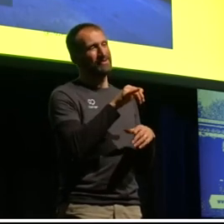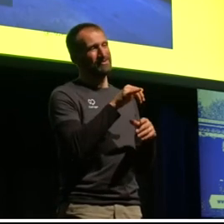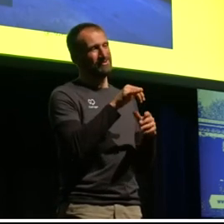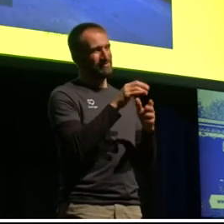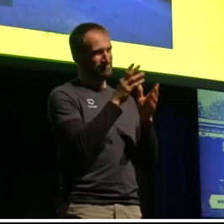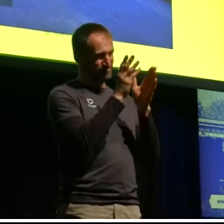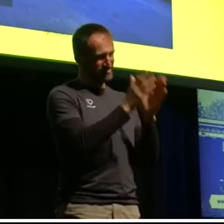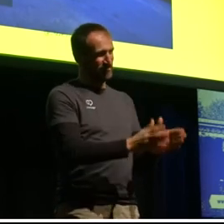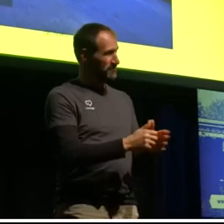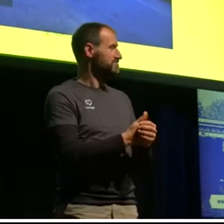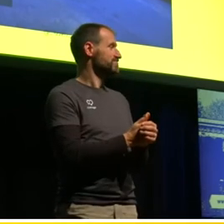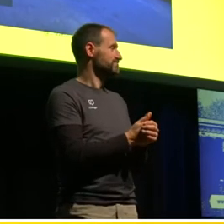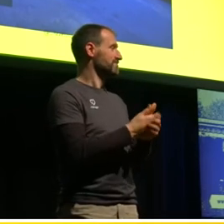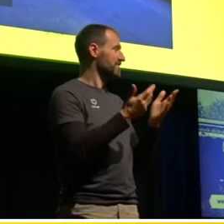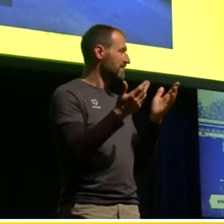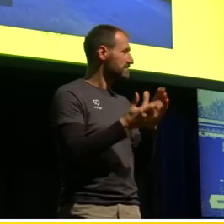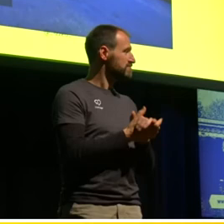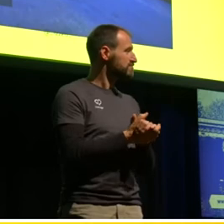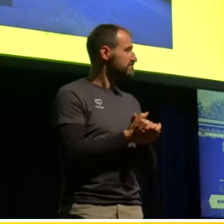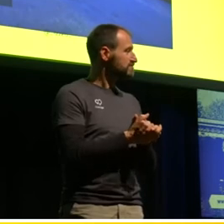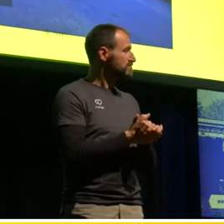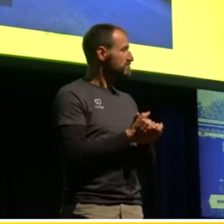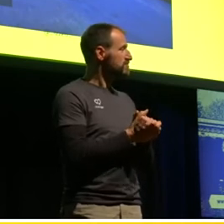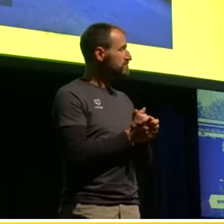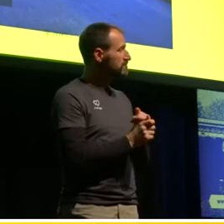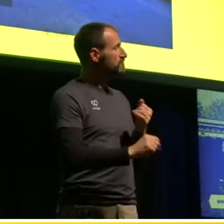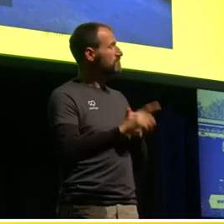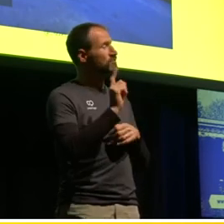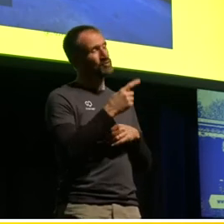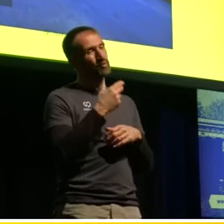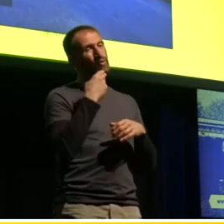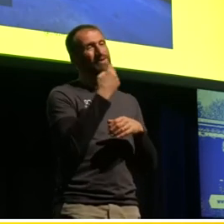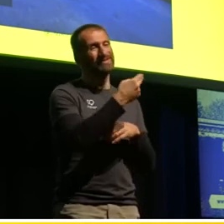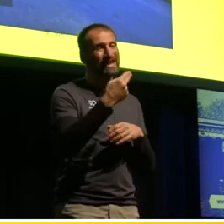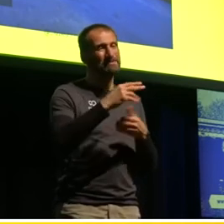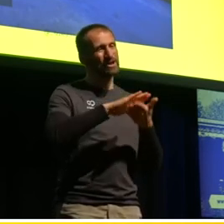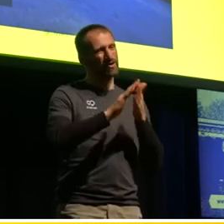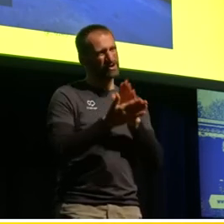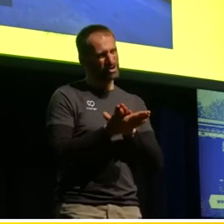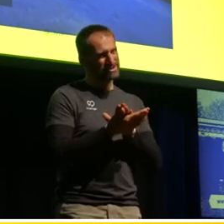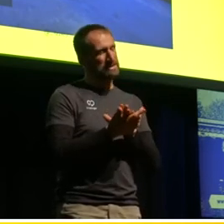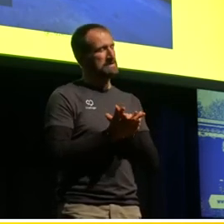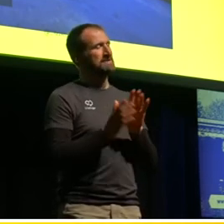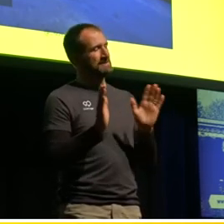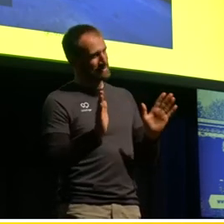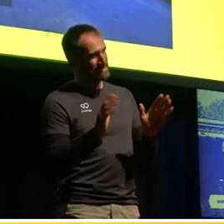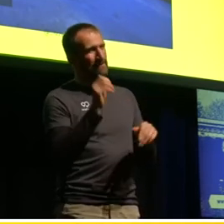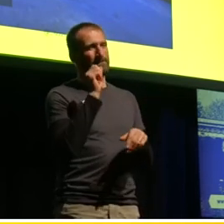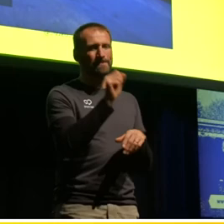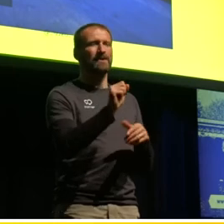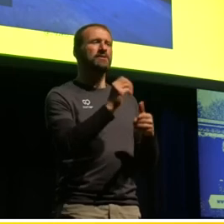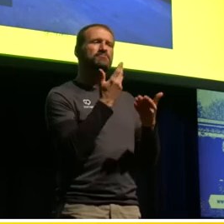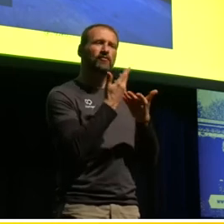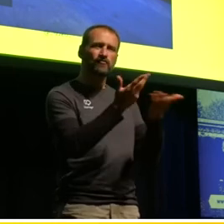really helped us. What also helped us very much was naming conventions. So you can introduce prefixes, so you